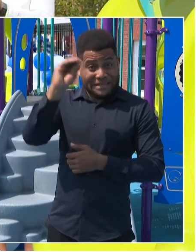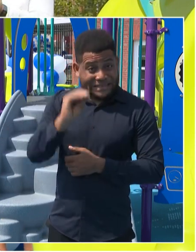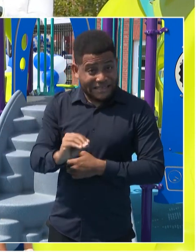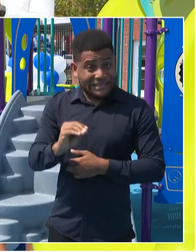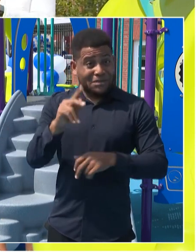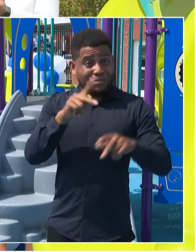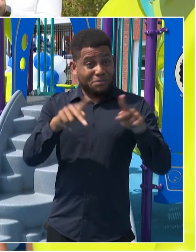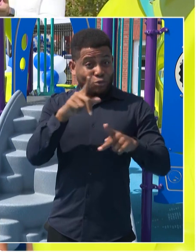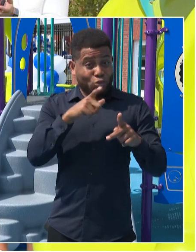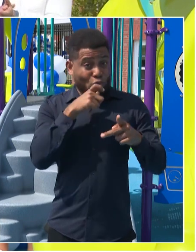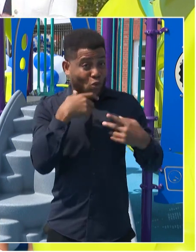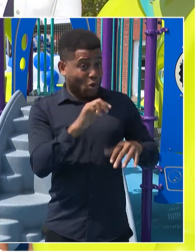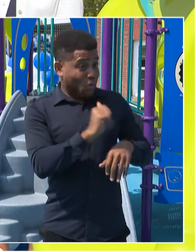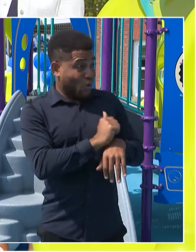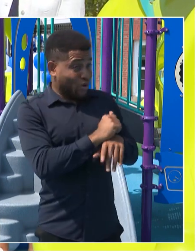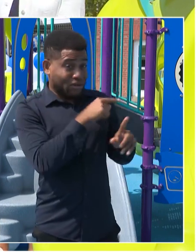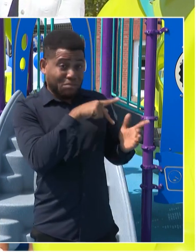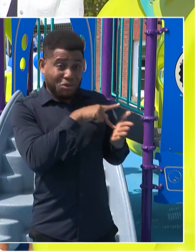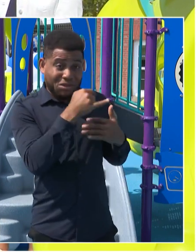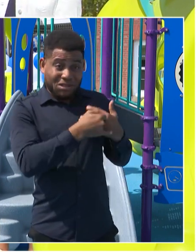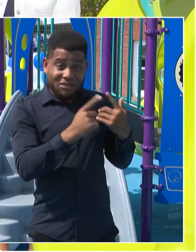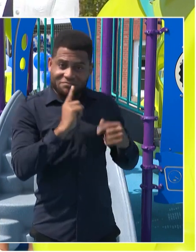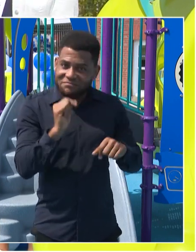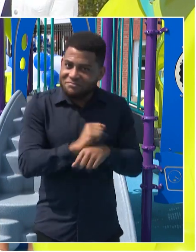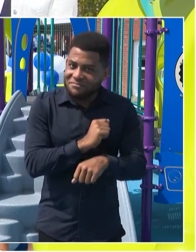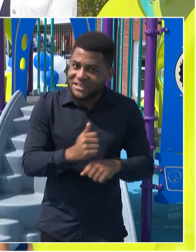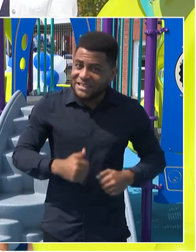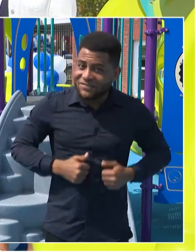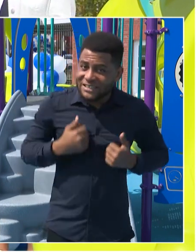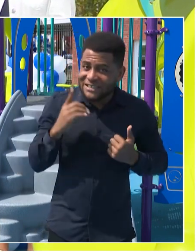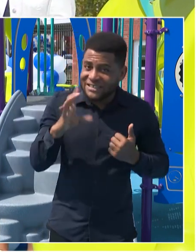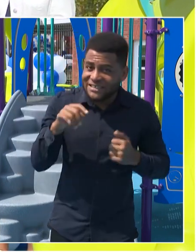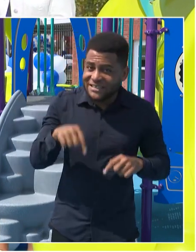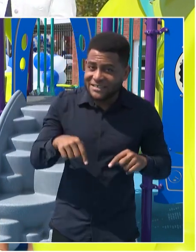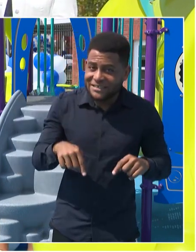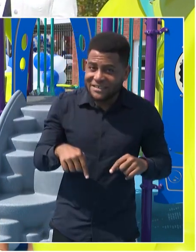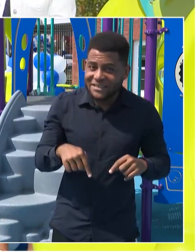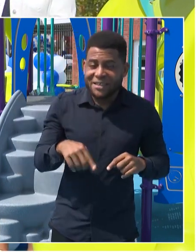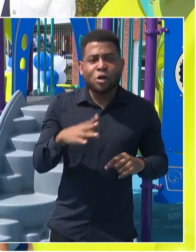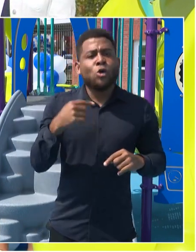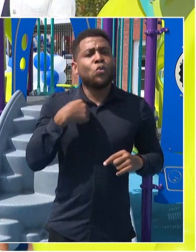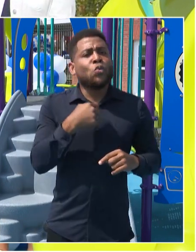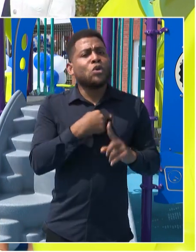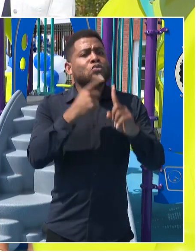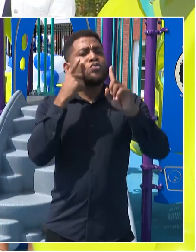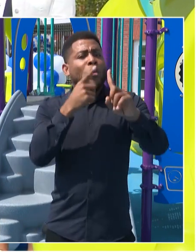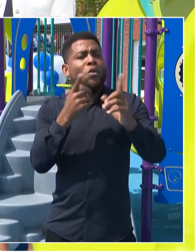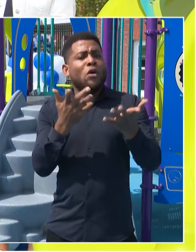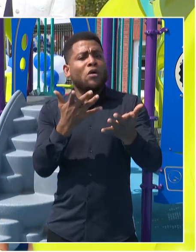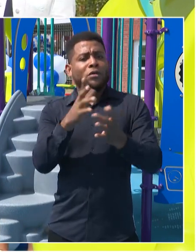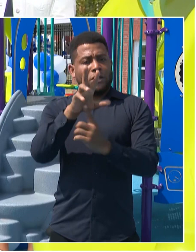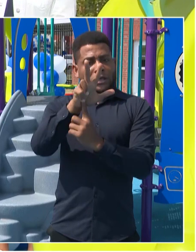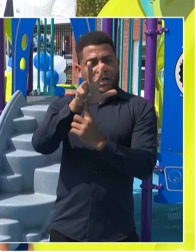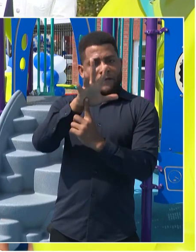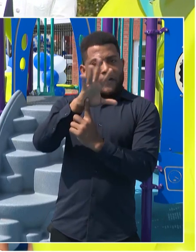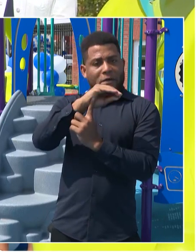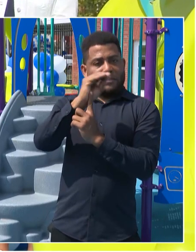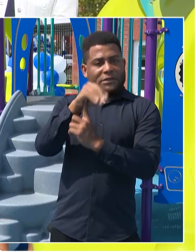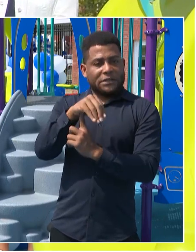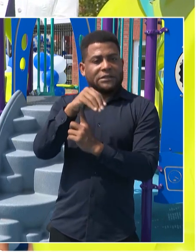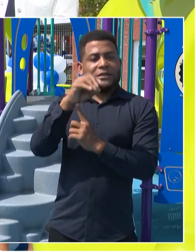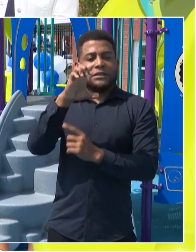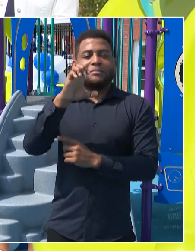And while we had just a 35% CBE participation goal, we nearly doubled it, and close to 65% of this